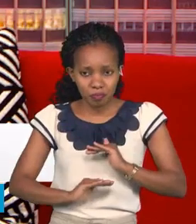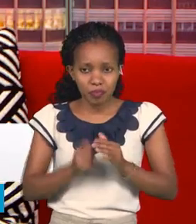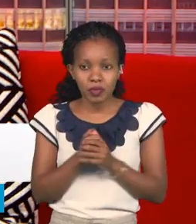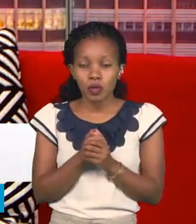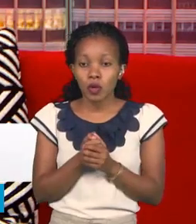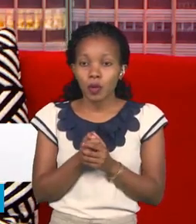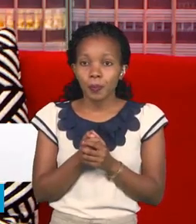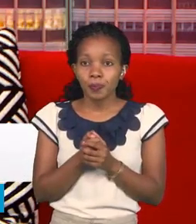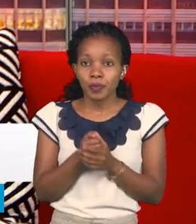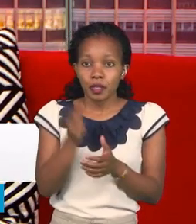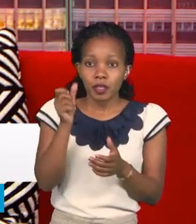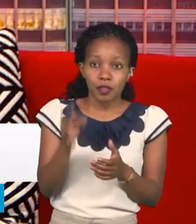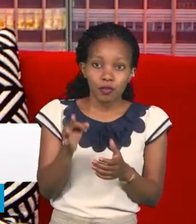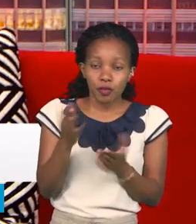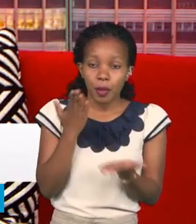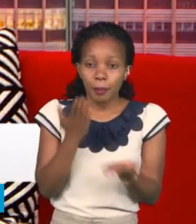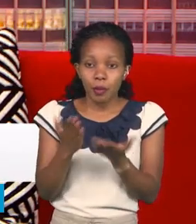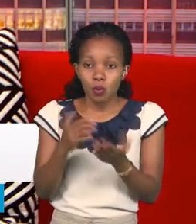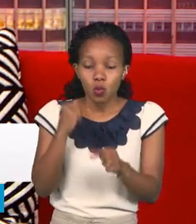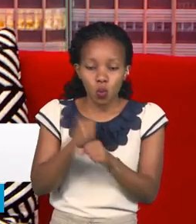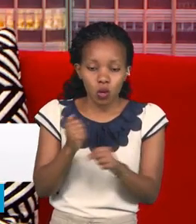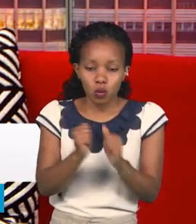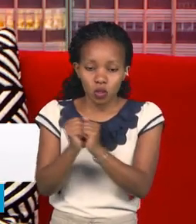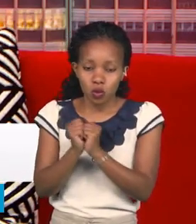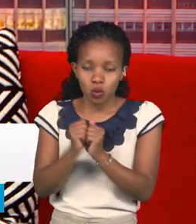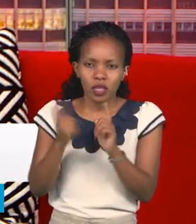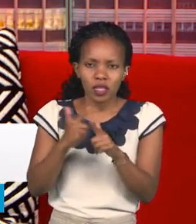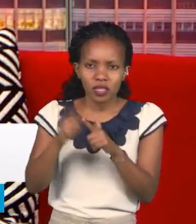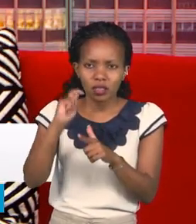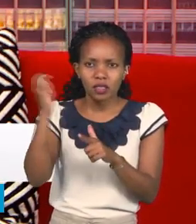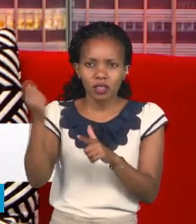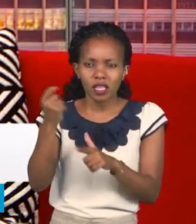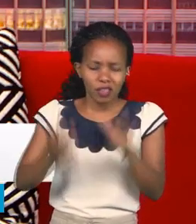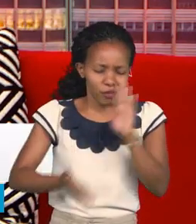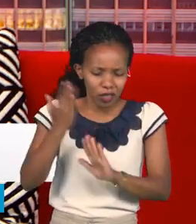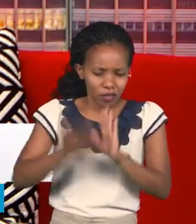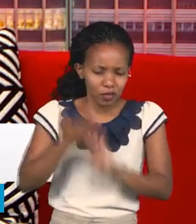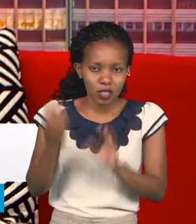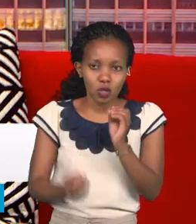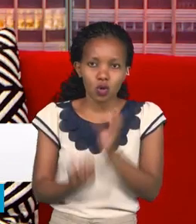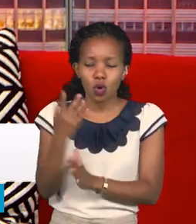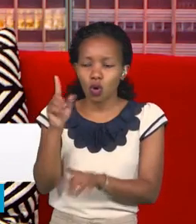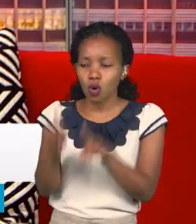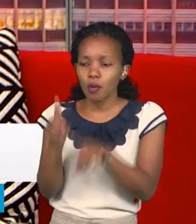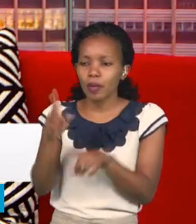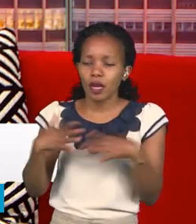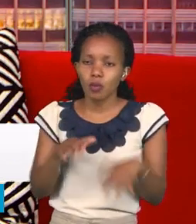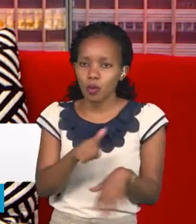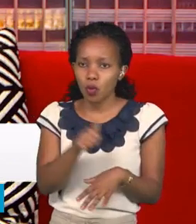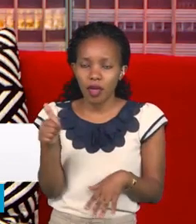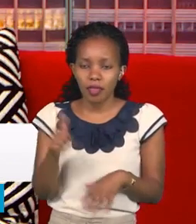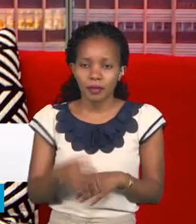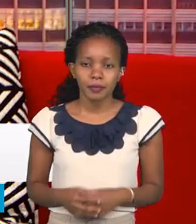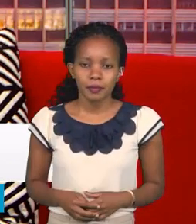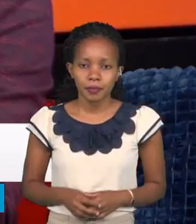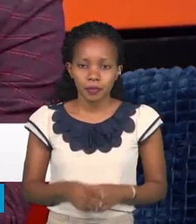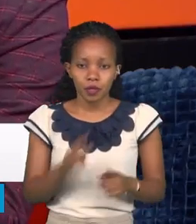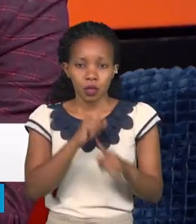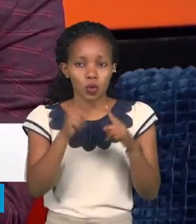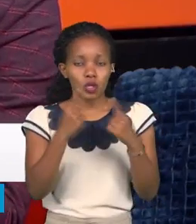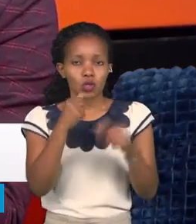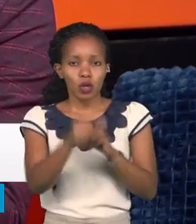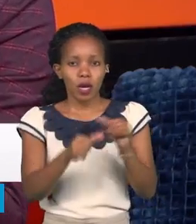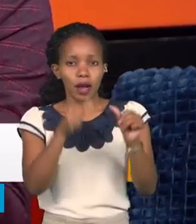which, when we are competing with each other, I feel Kenya is growing much, much faster okay. as compared to other people. Okay. Yeah. Okay. Now, when you talk